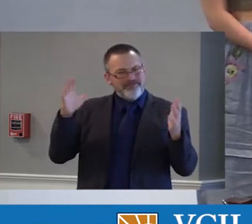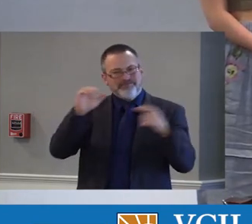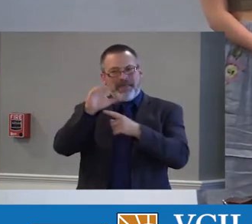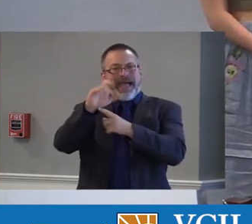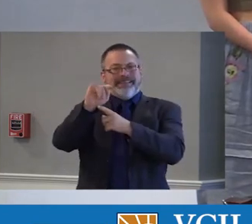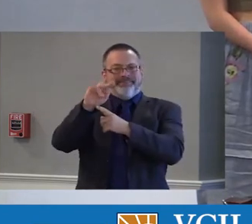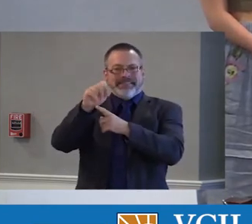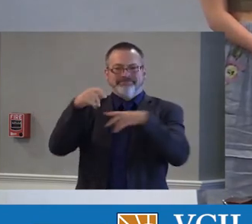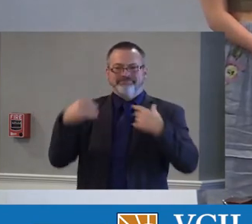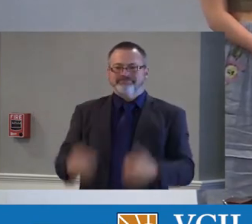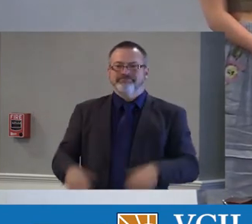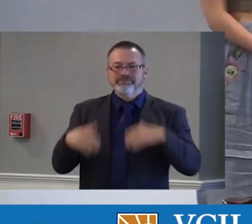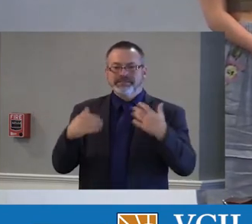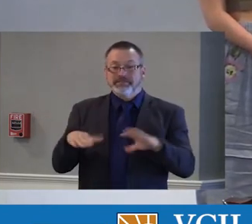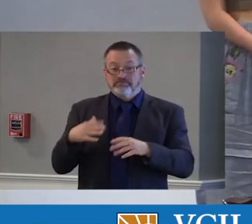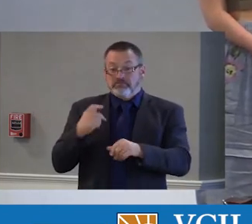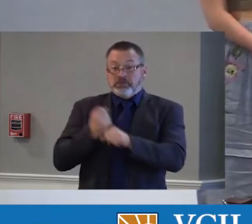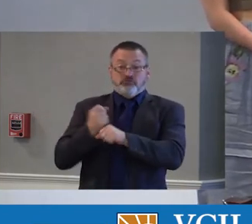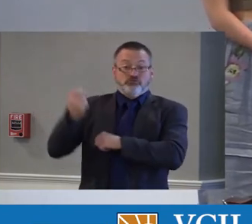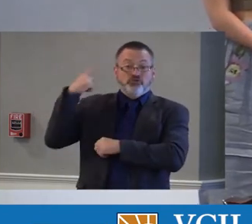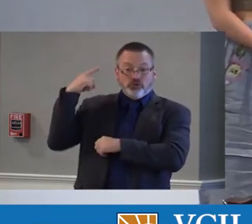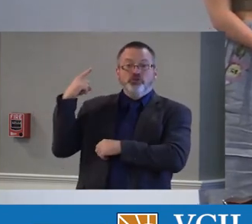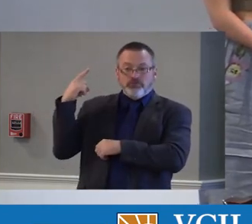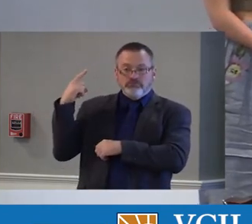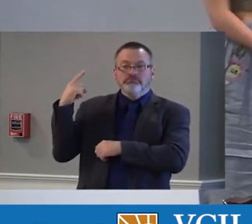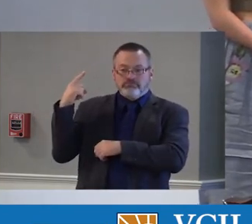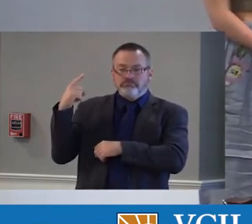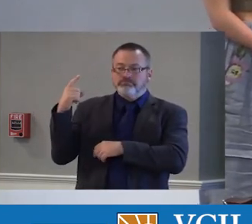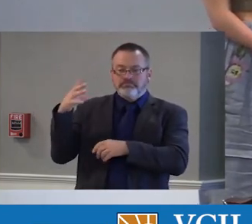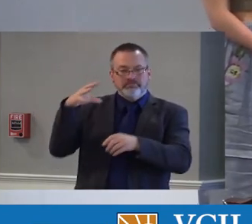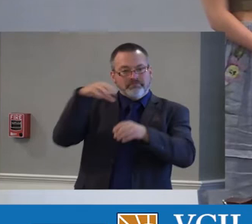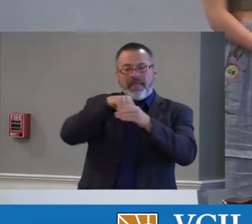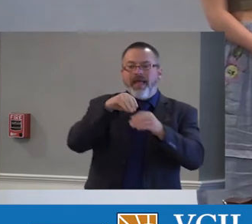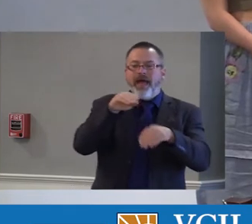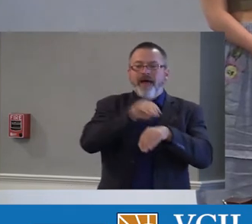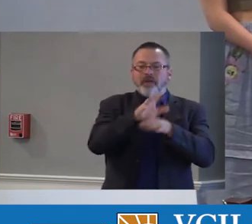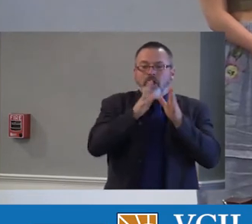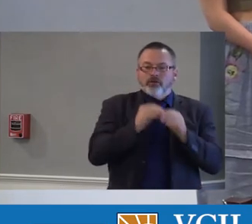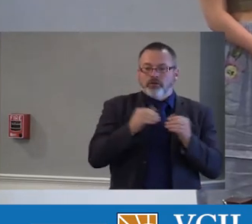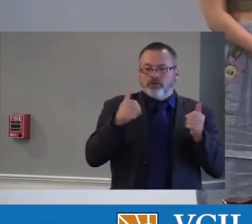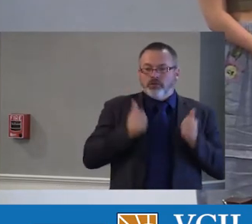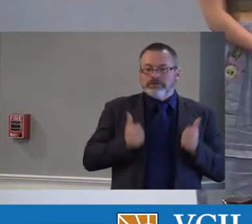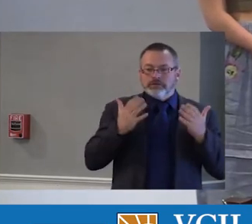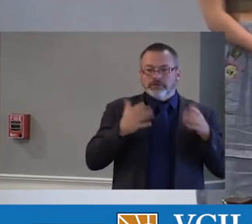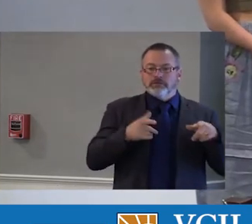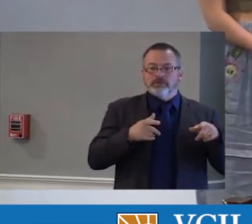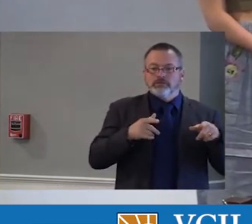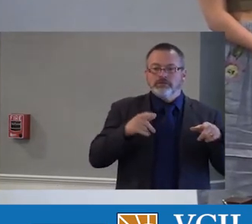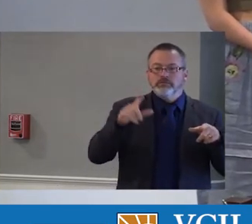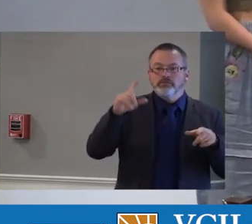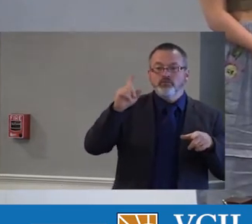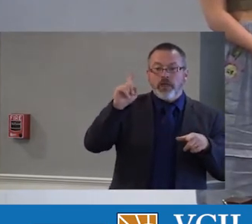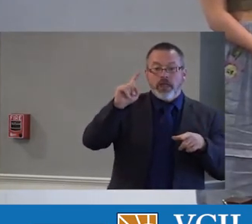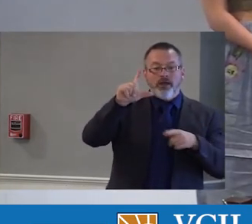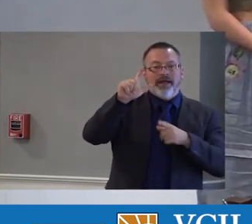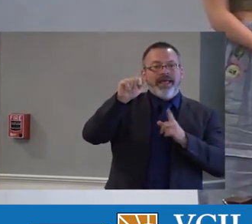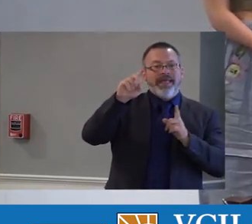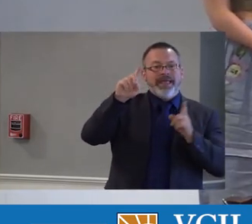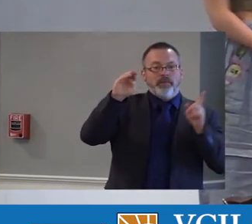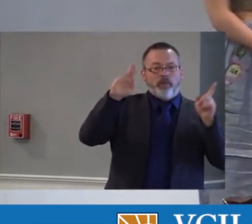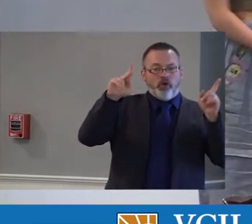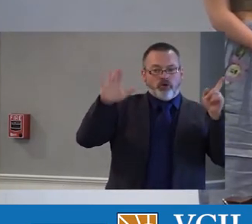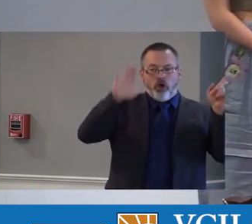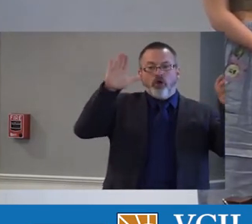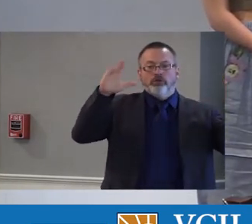in residence supporting students with disabilities at Landmark College. Isabel mentors younger children with